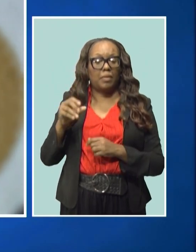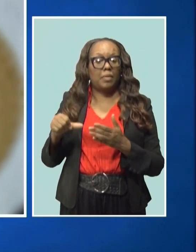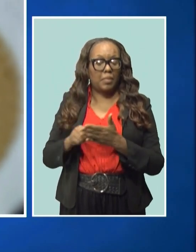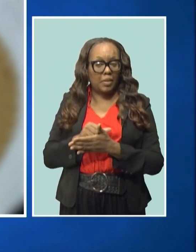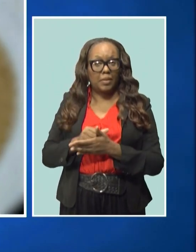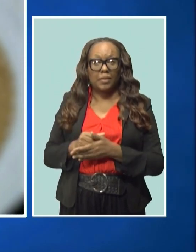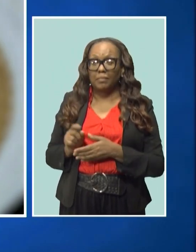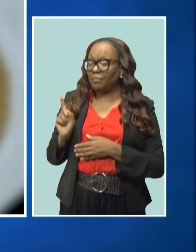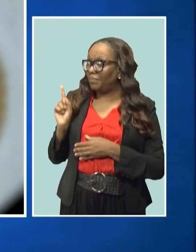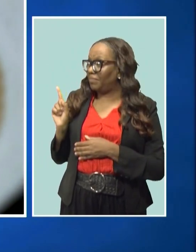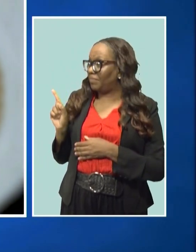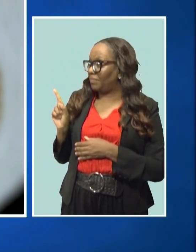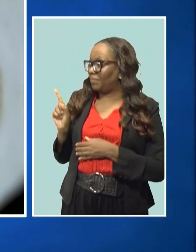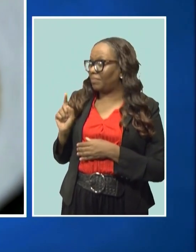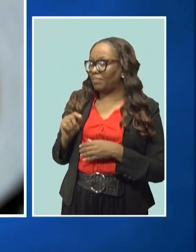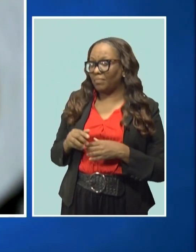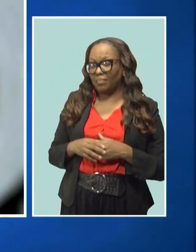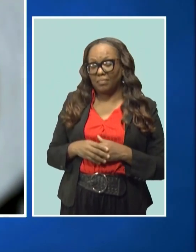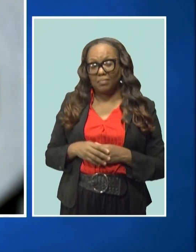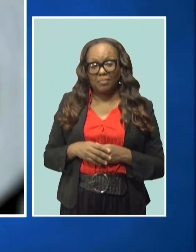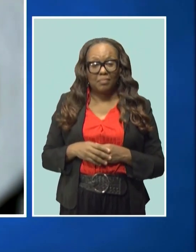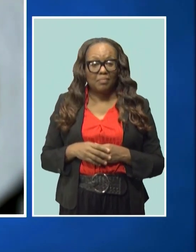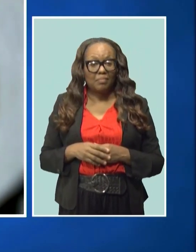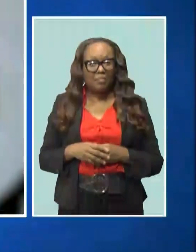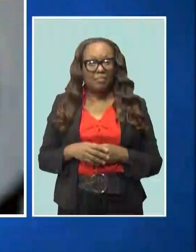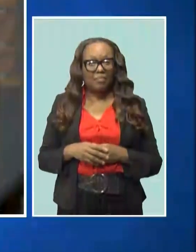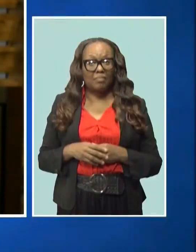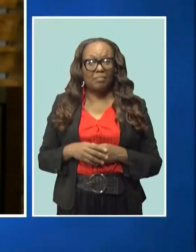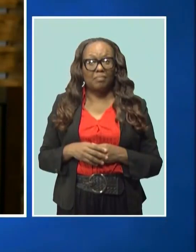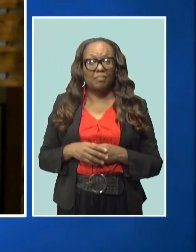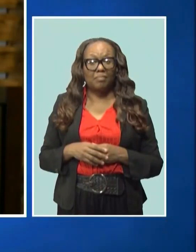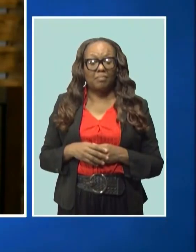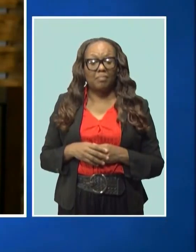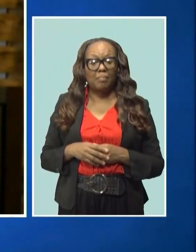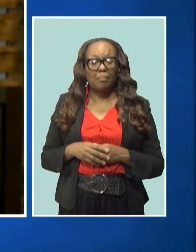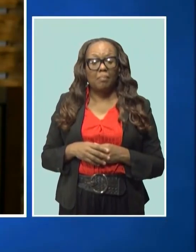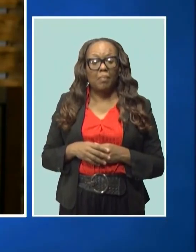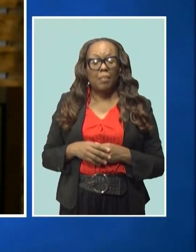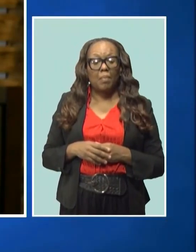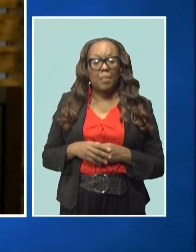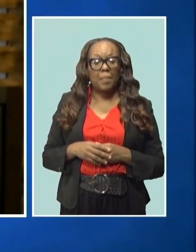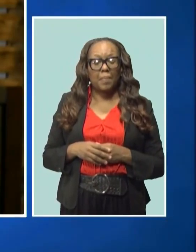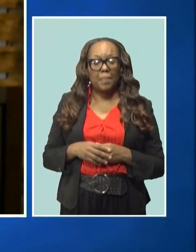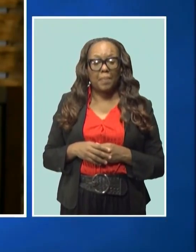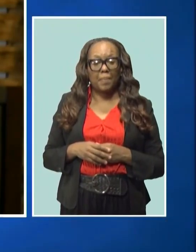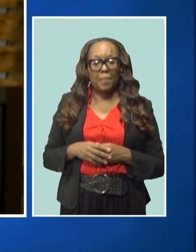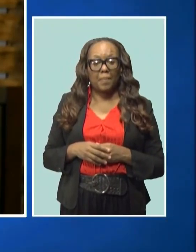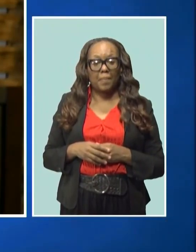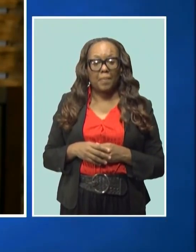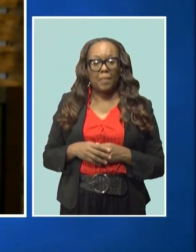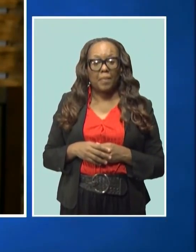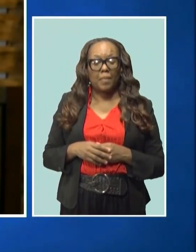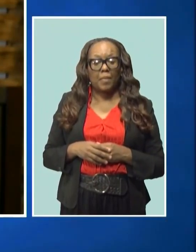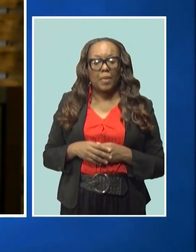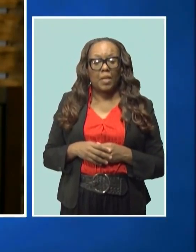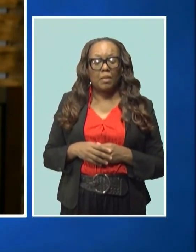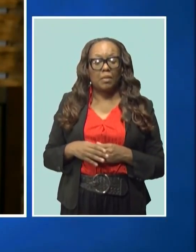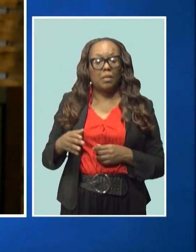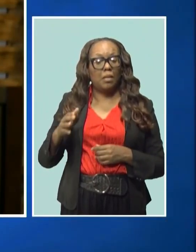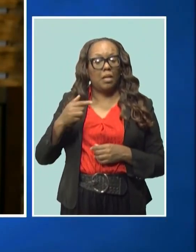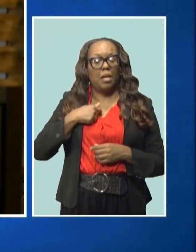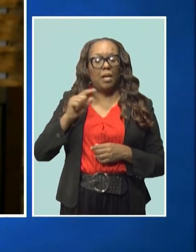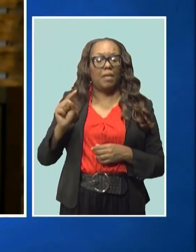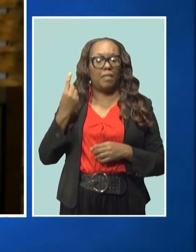on Facebook as well as on IG. Precious Kingdom was actually the name when I first started